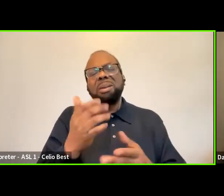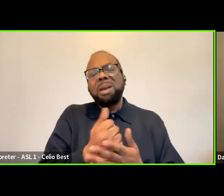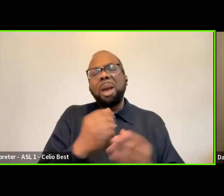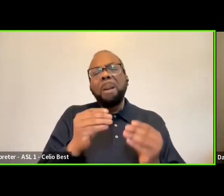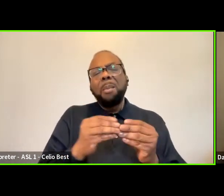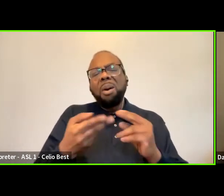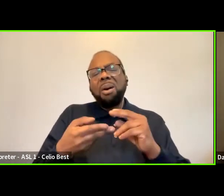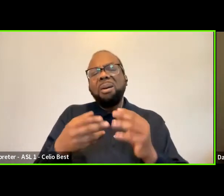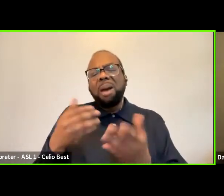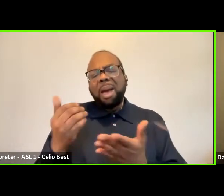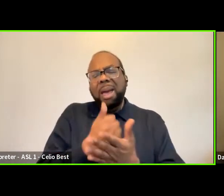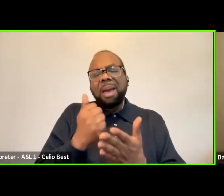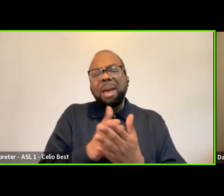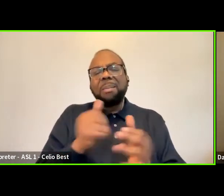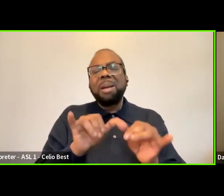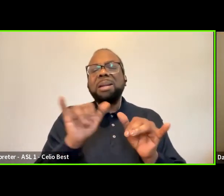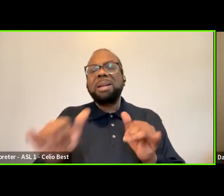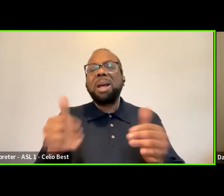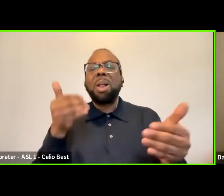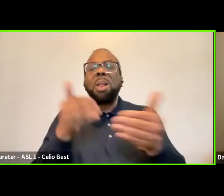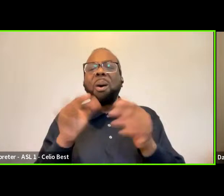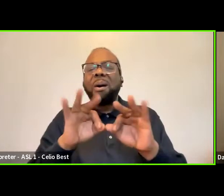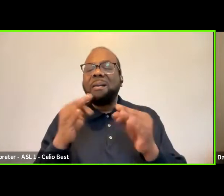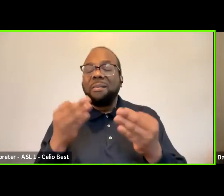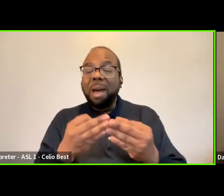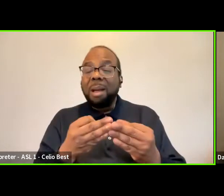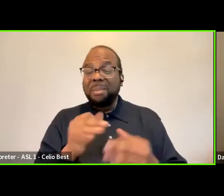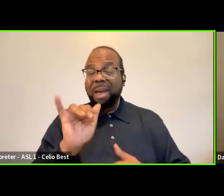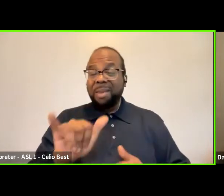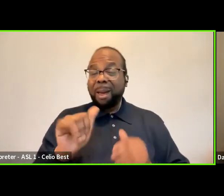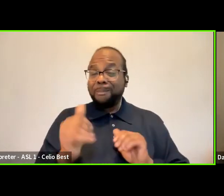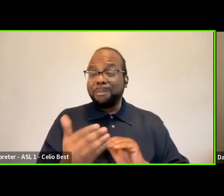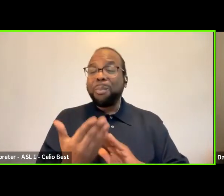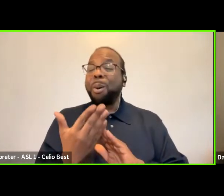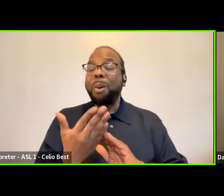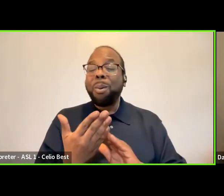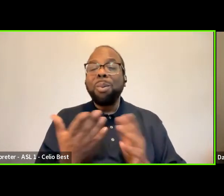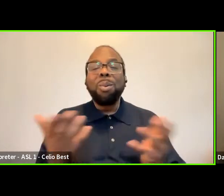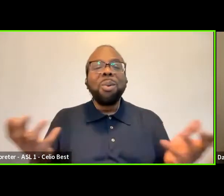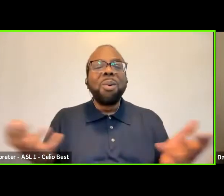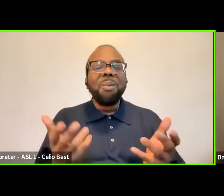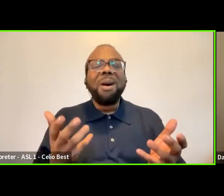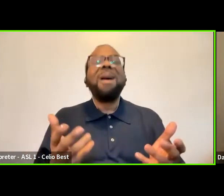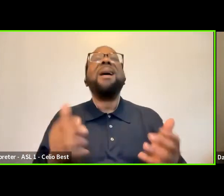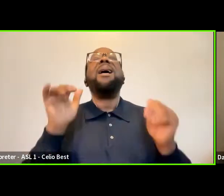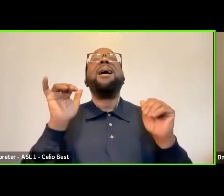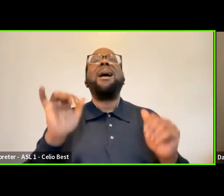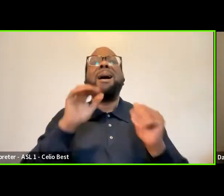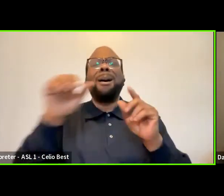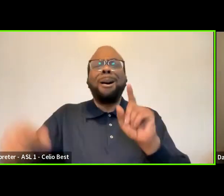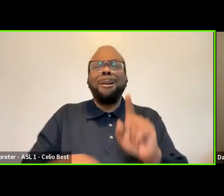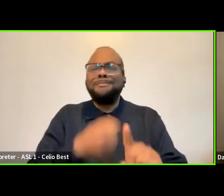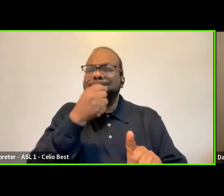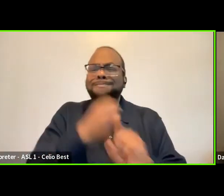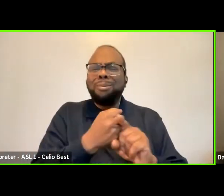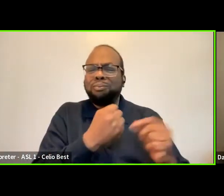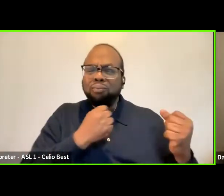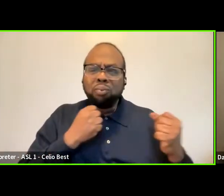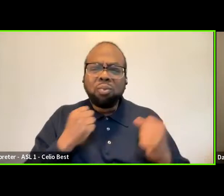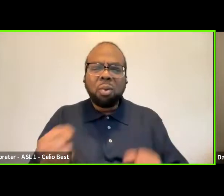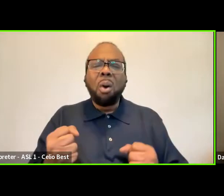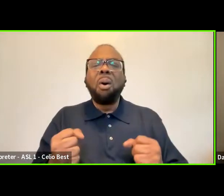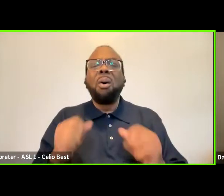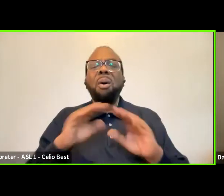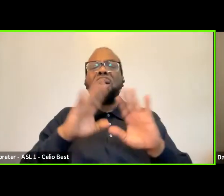close to family. With this approach, we can make a big overall impact on the housing shortage without